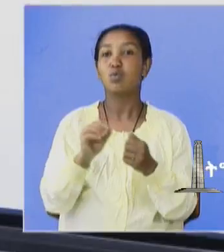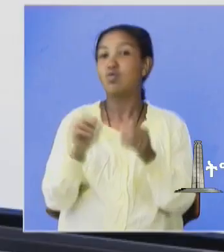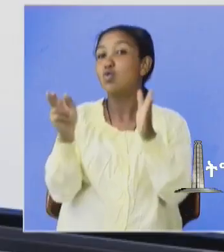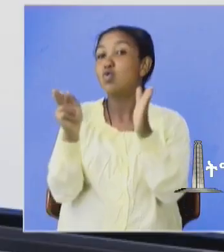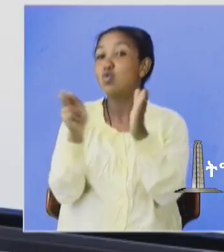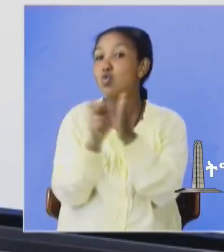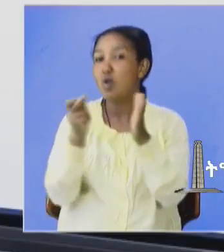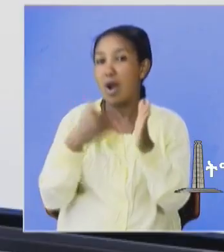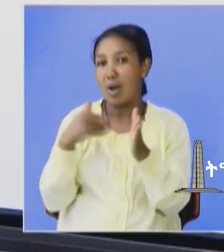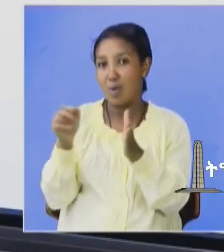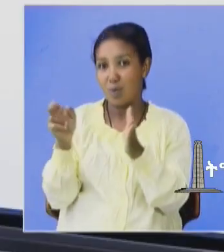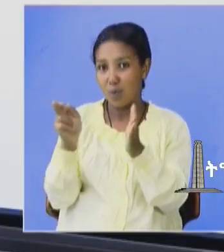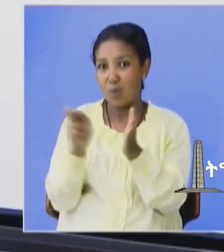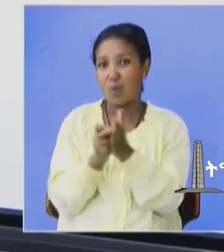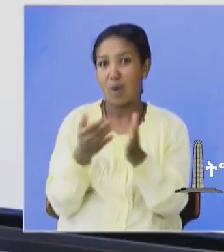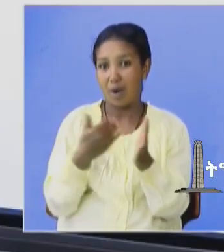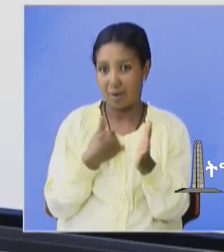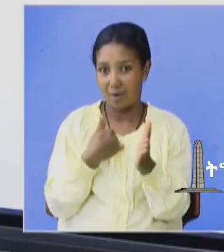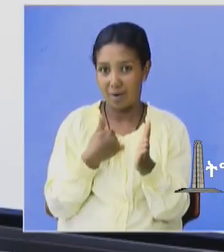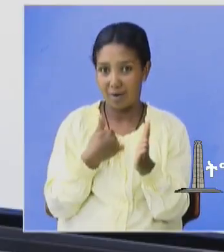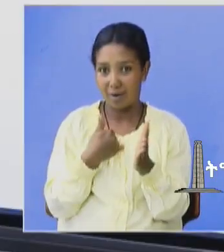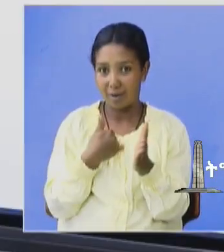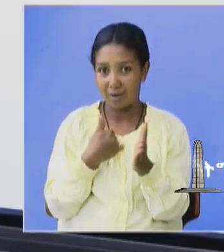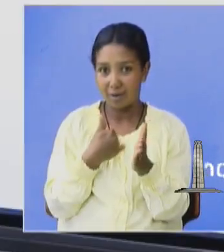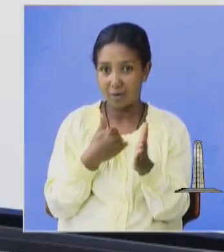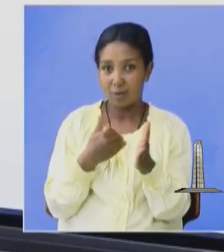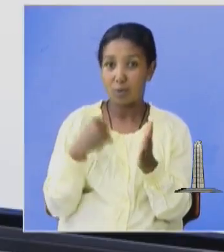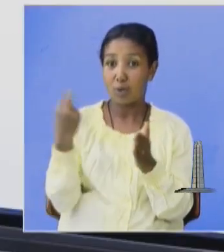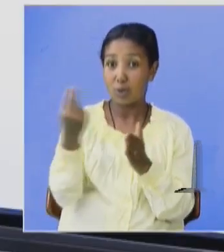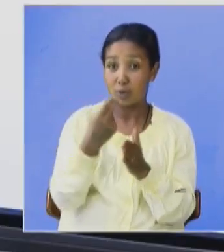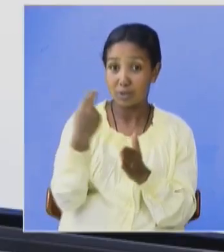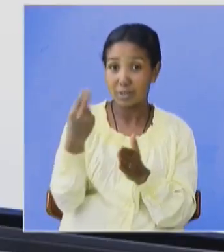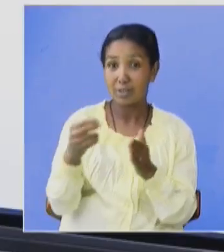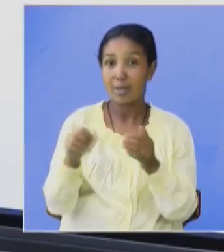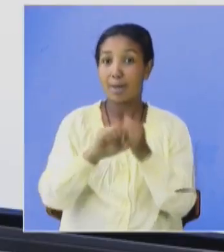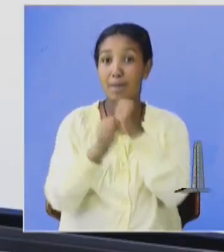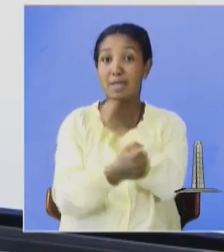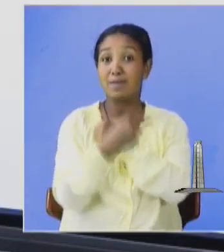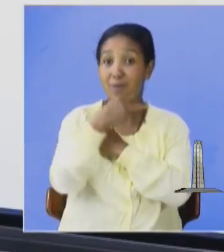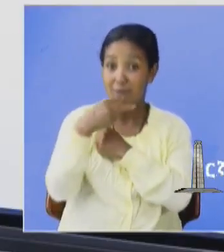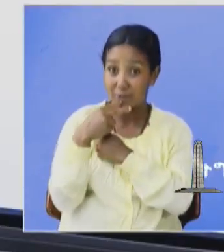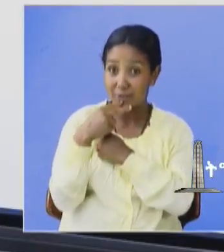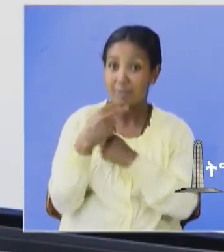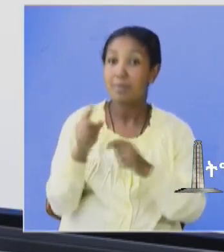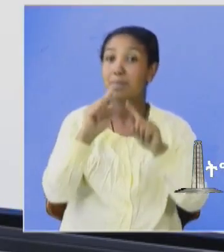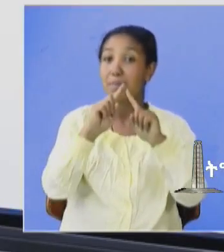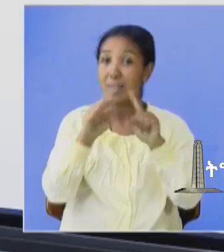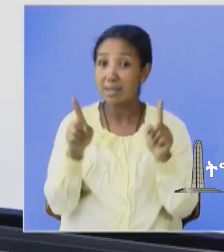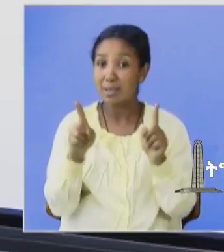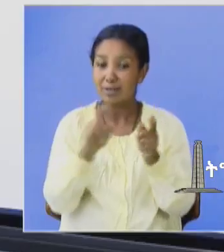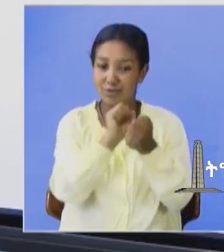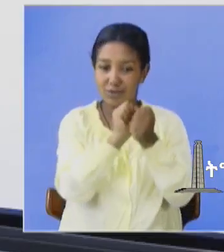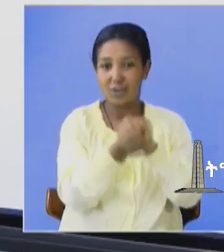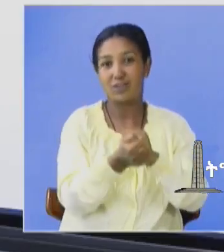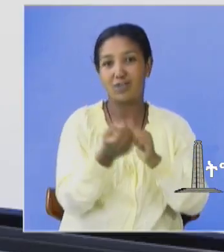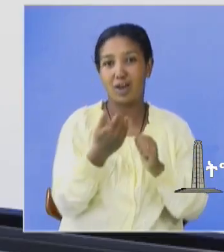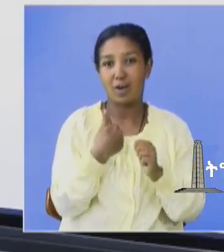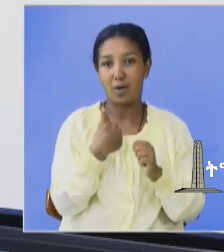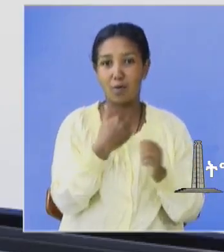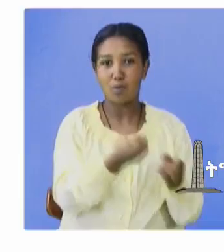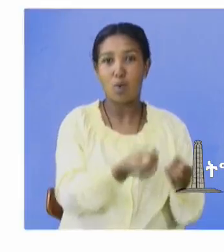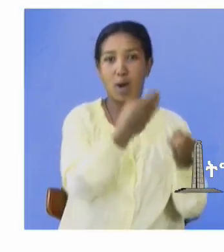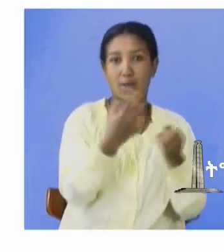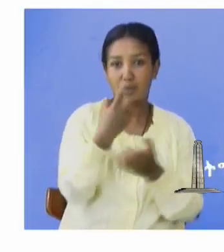rules. Of course, we are going to use base verbs, but little bit change by